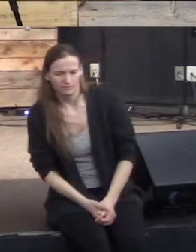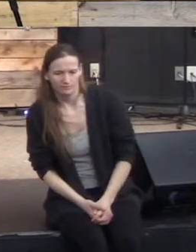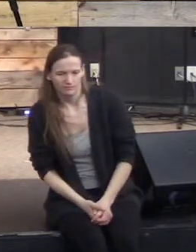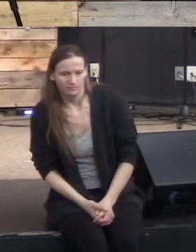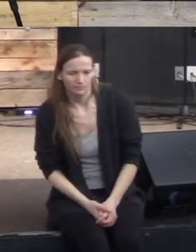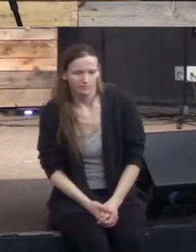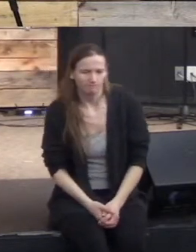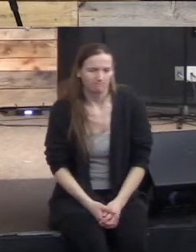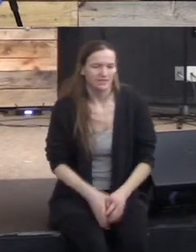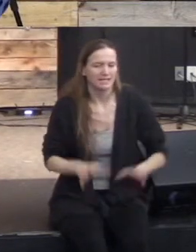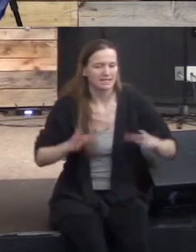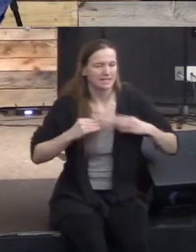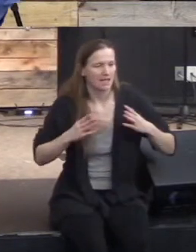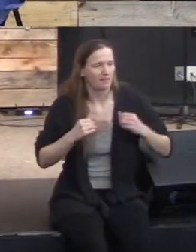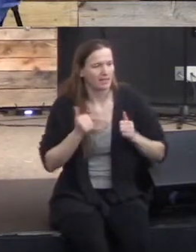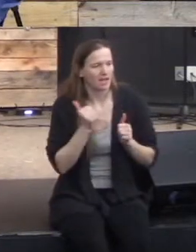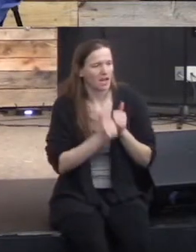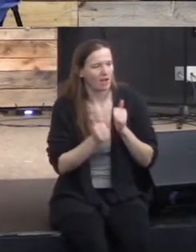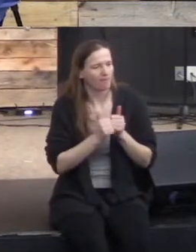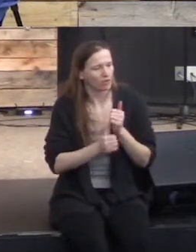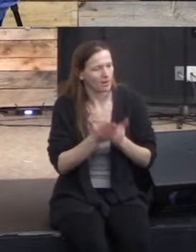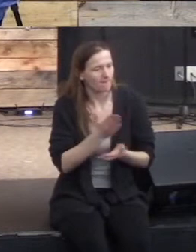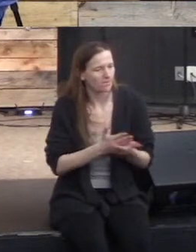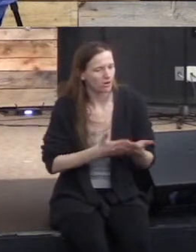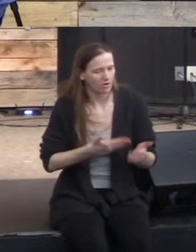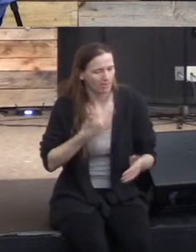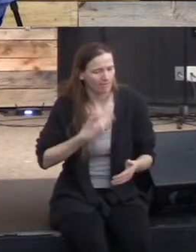He's owning every part of who he is.